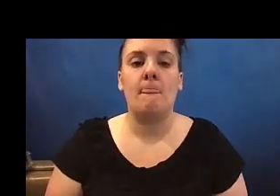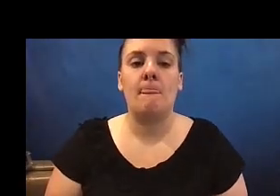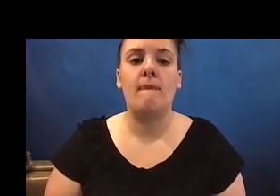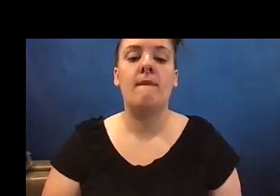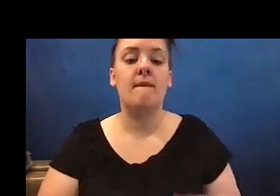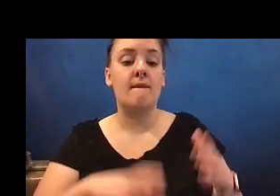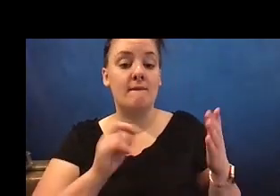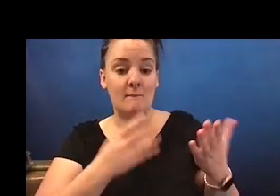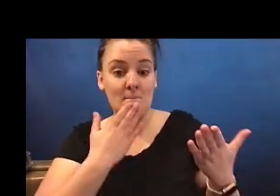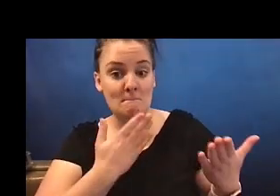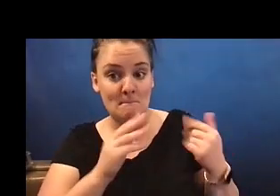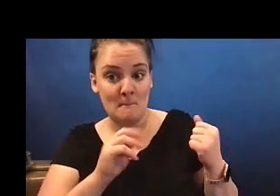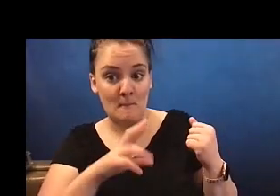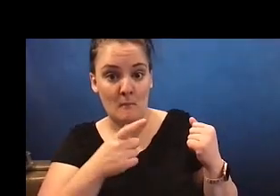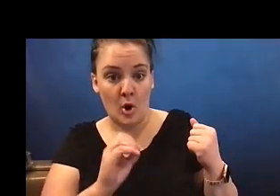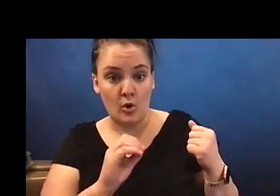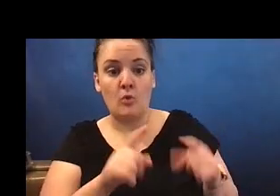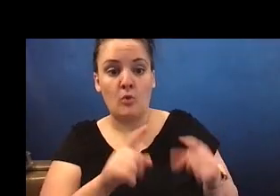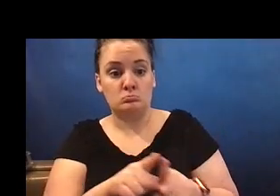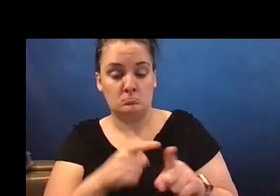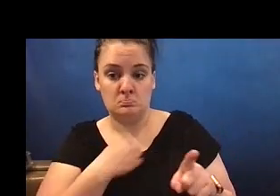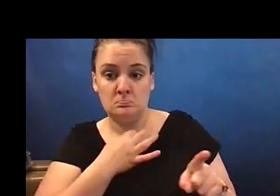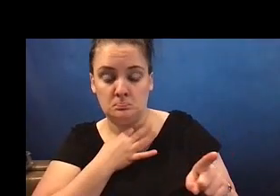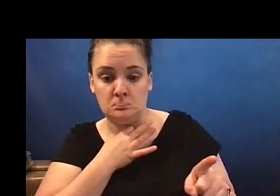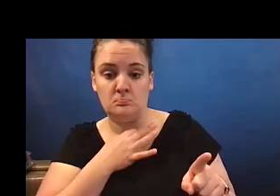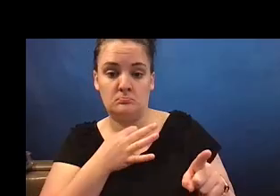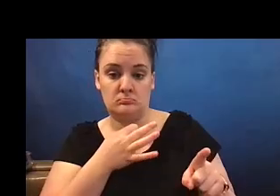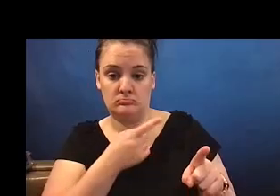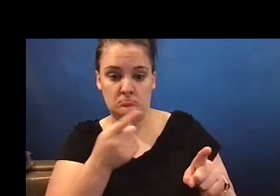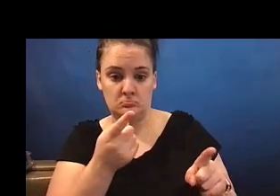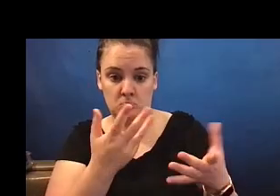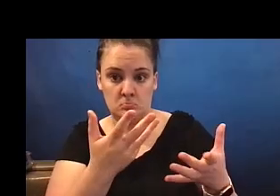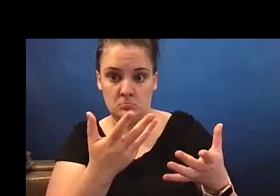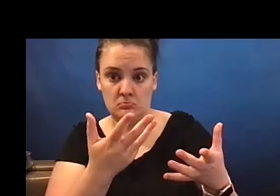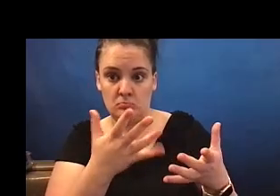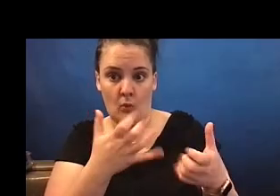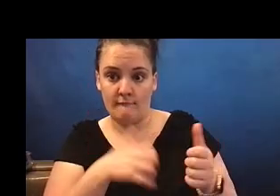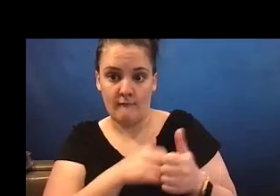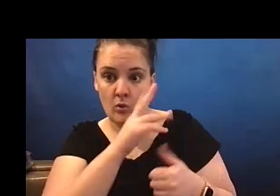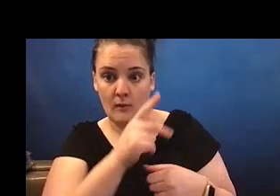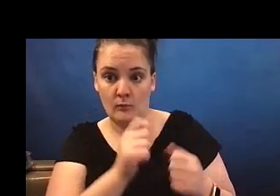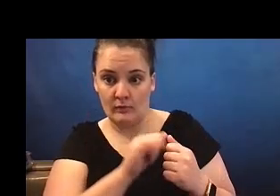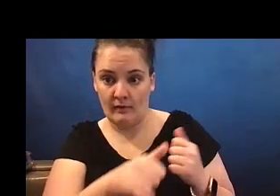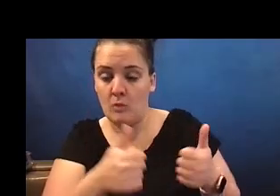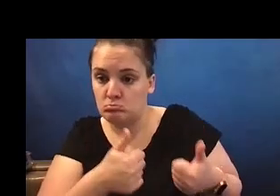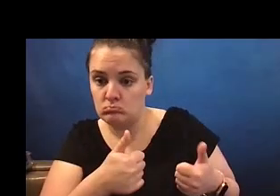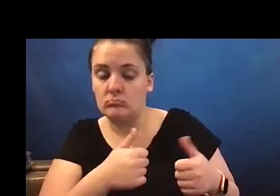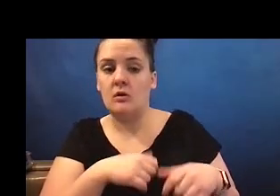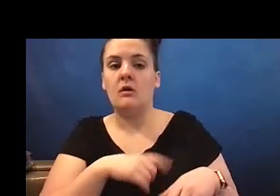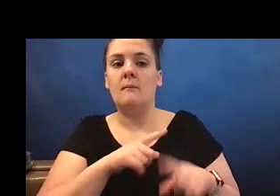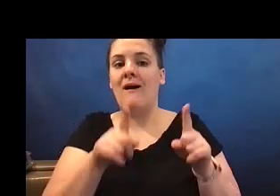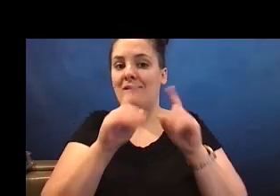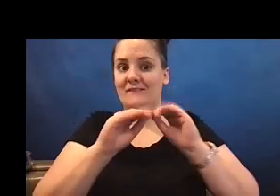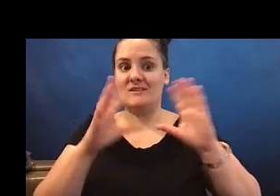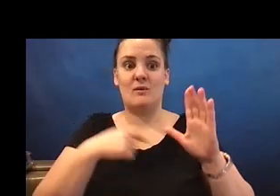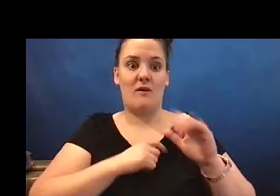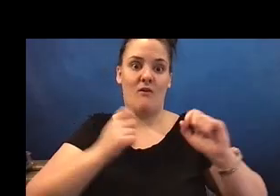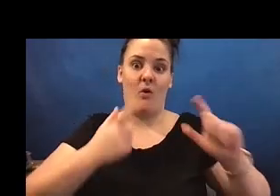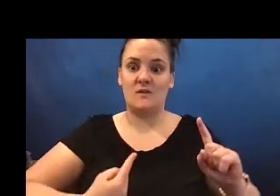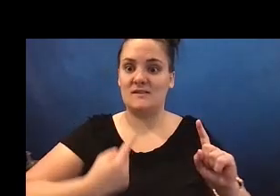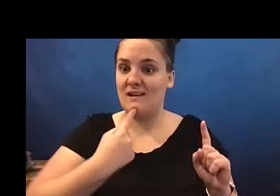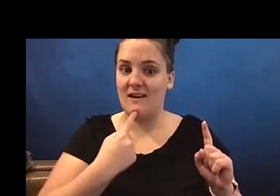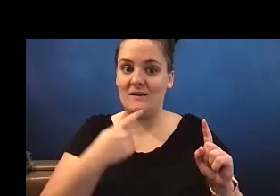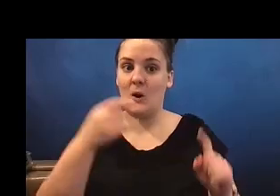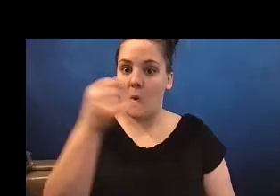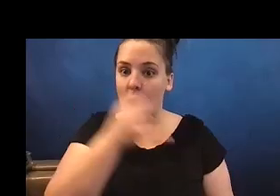payments. Austin and Shannon and Nancy, anyone you can be follow-up to this. But obviously, we've all said,